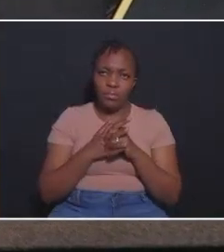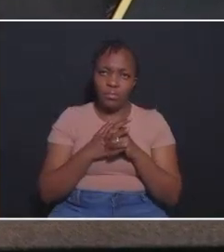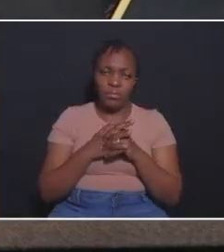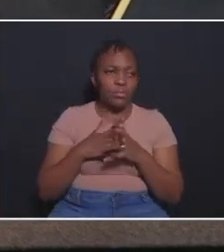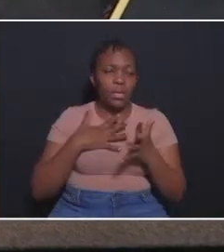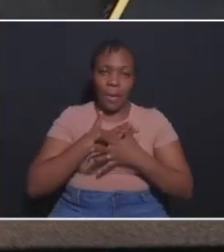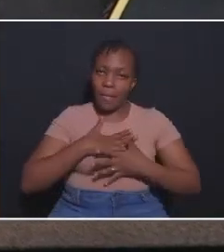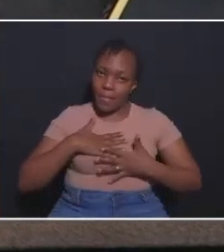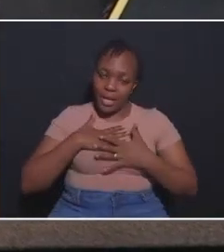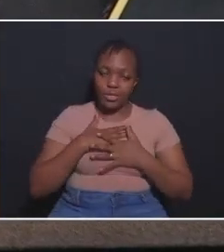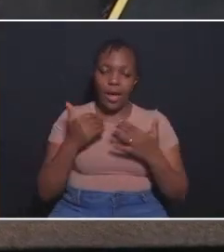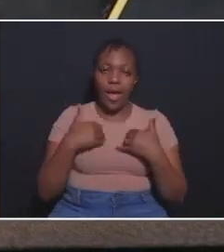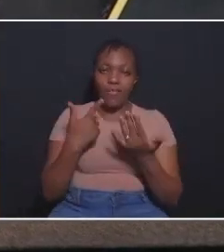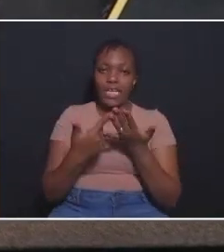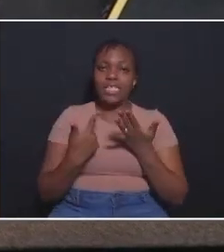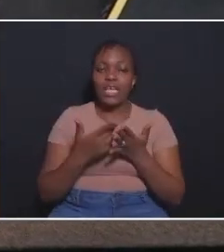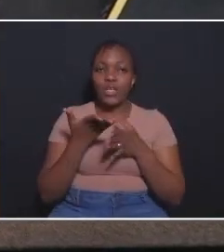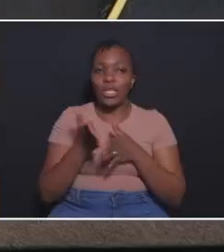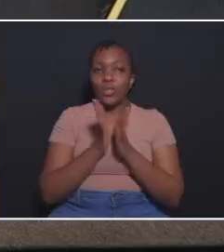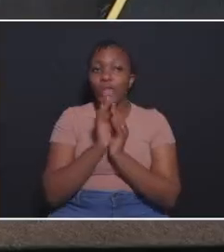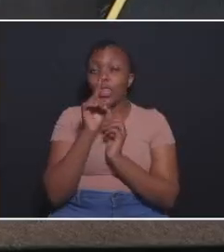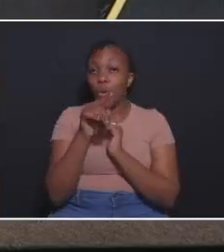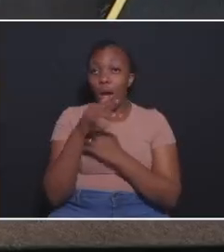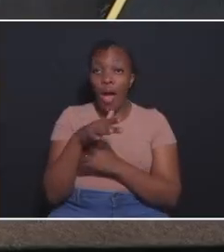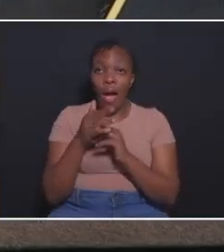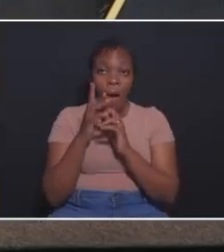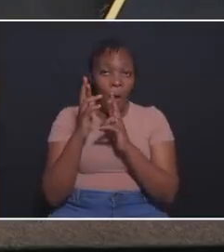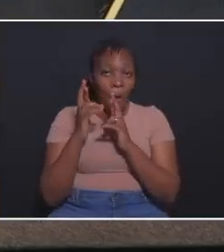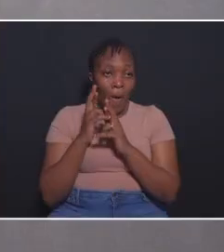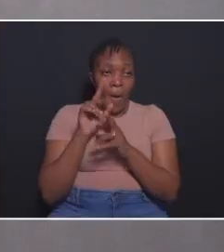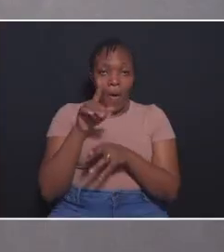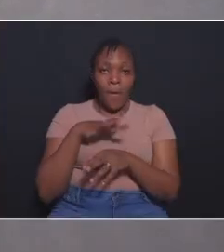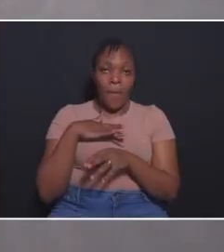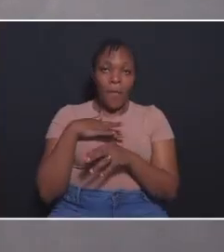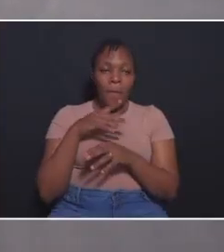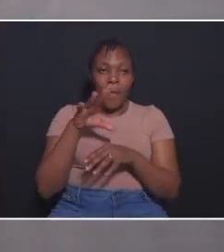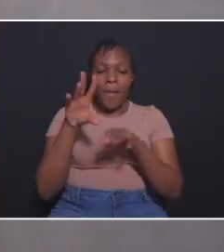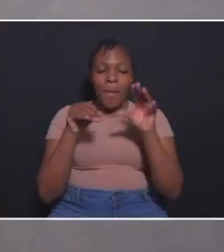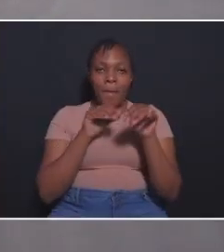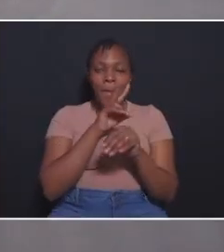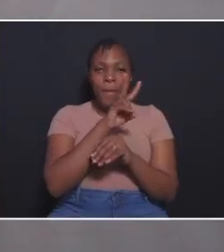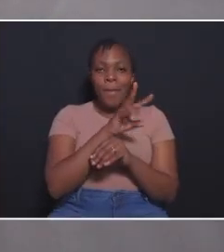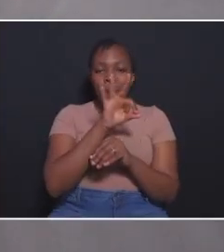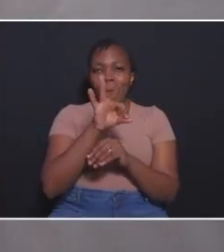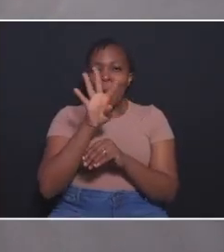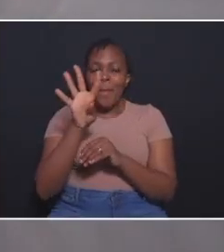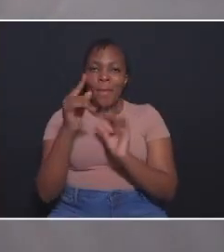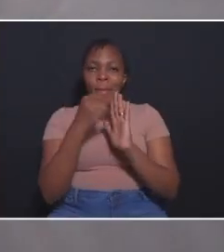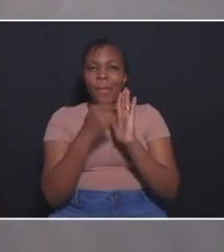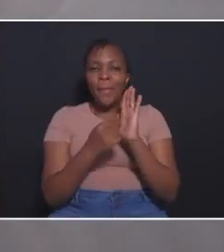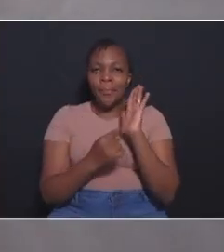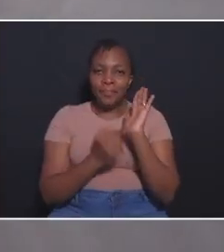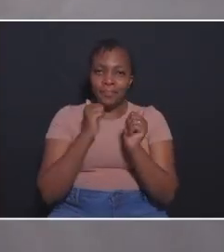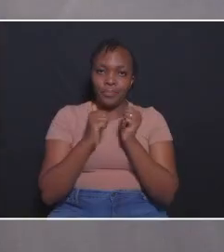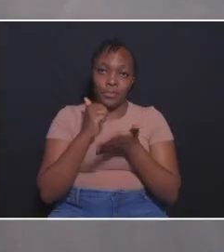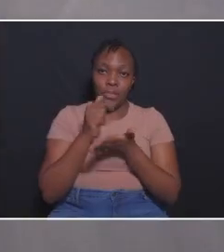pleasure having this discussion with all of you, and I hope that you have picked 2, 3, 4 cents out of what we have spoken, and that this is going to